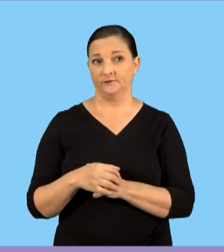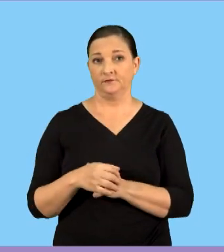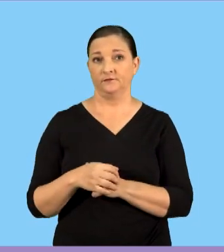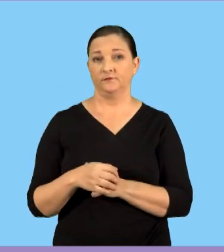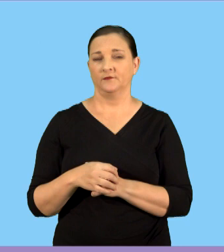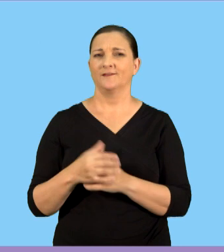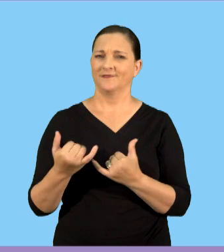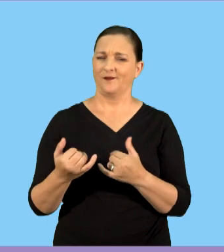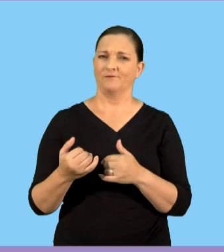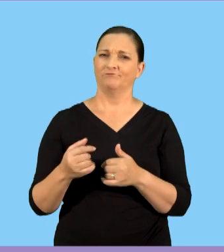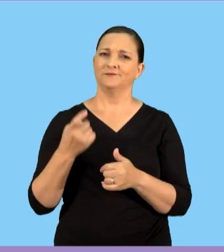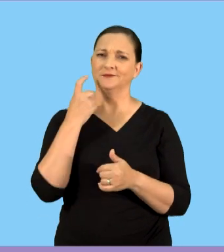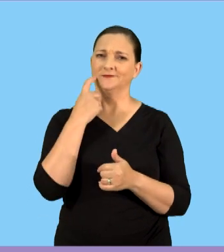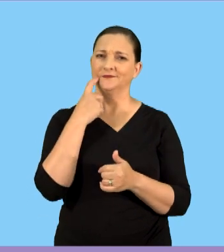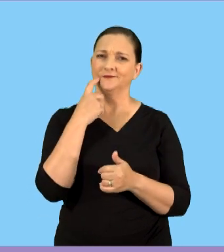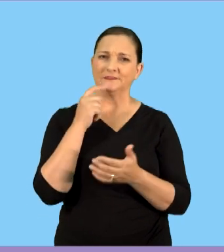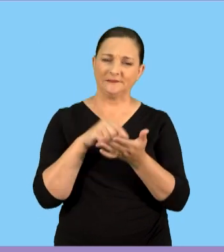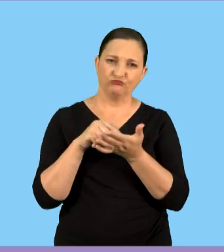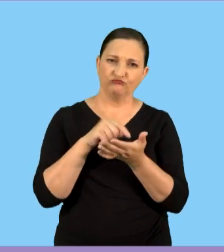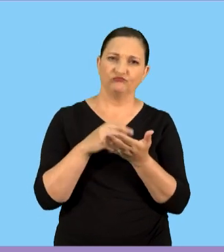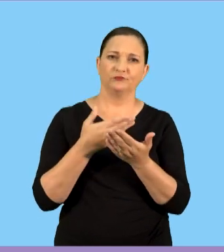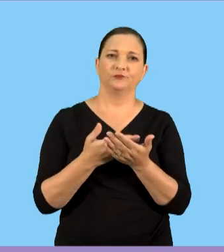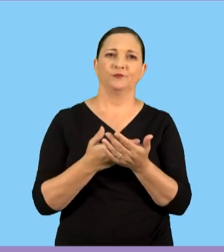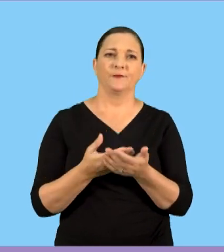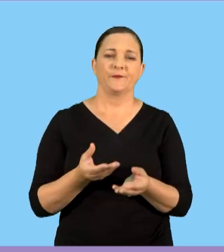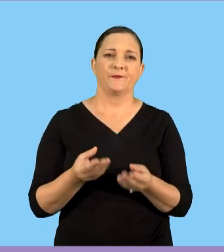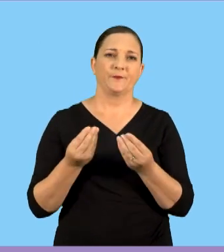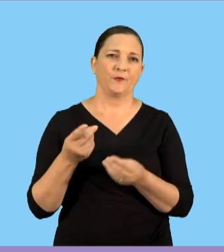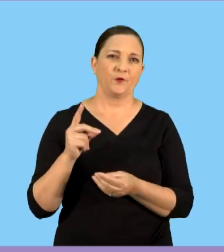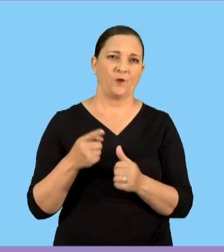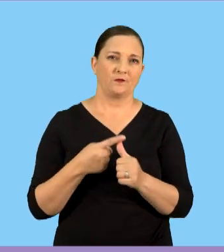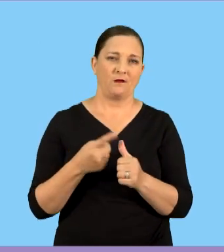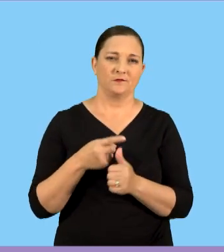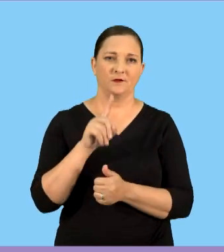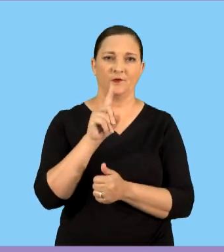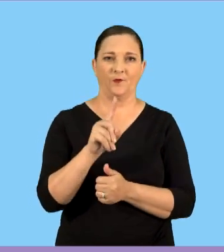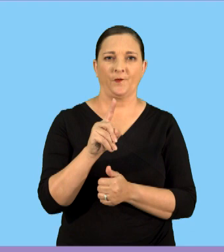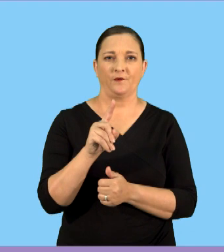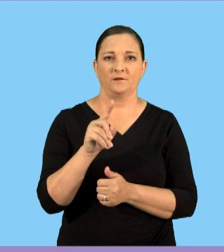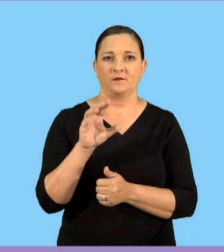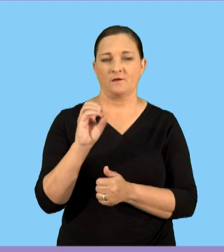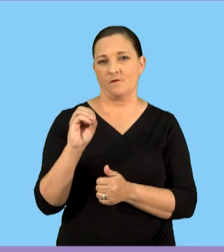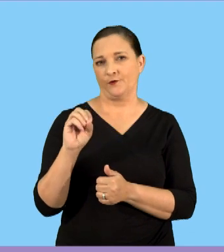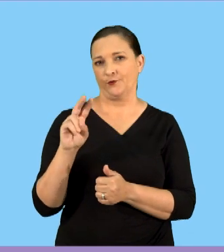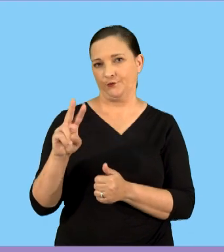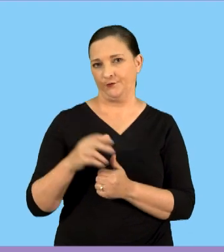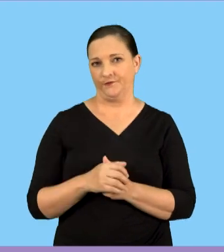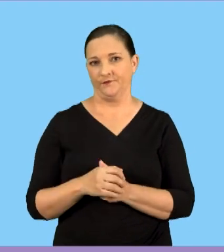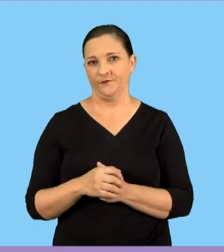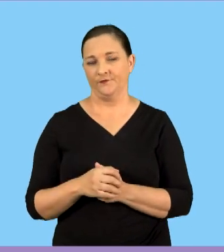plus 90, and that becomes an easier calculation to calculate, and we know the answer there will be